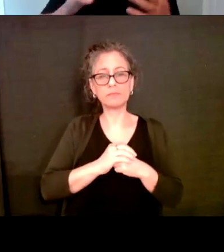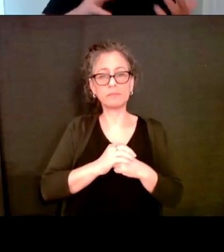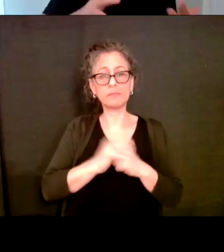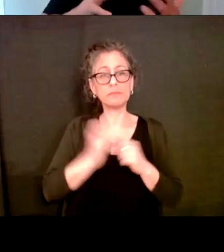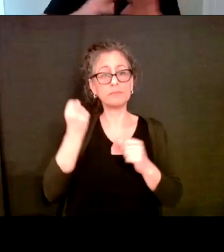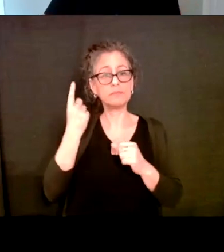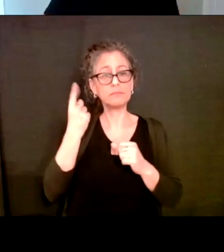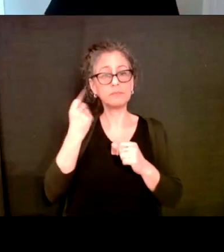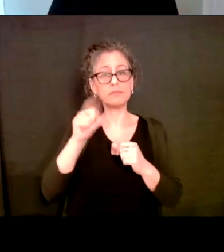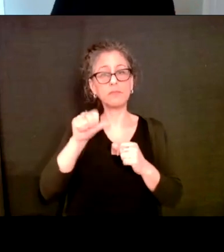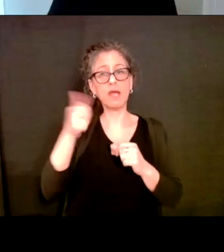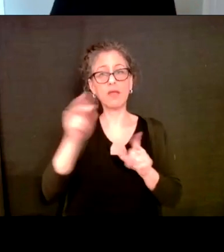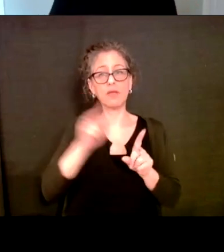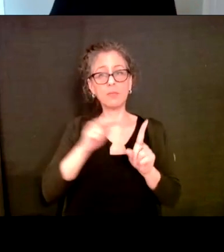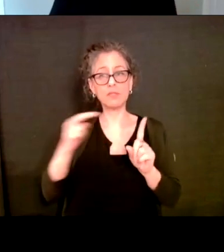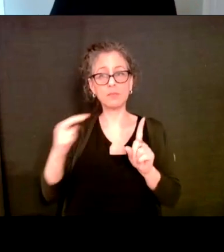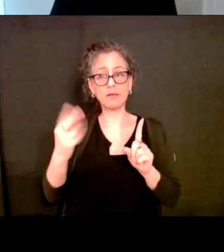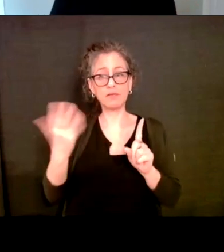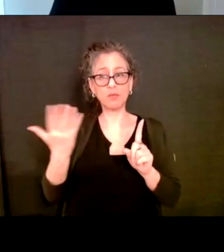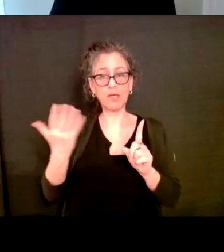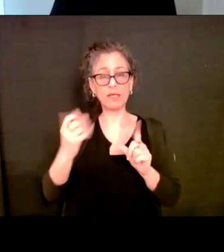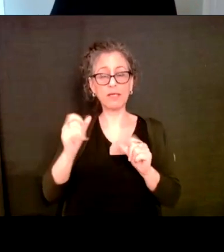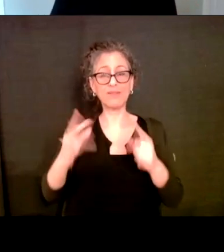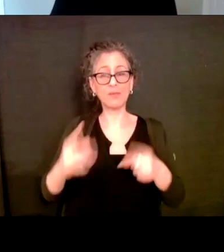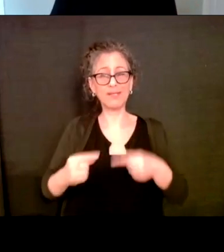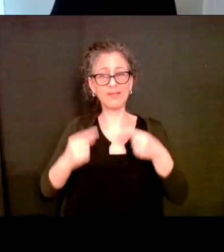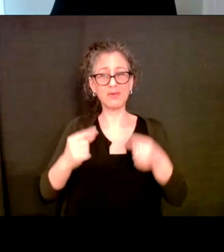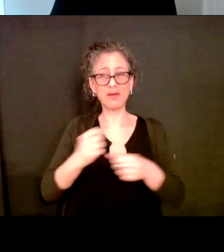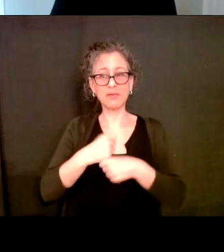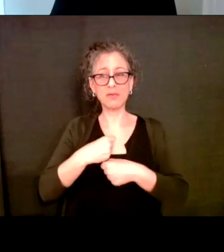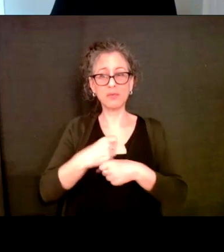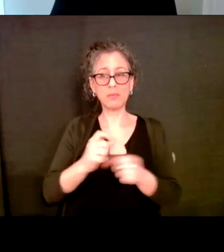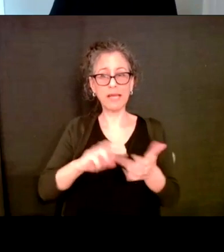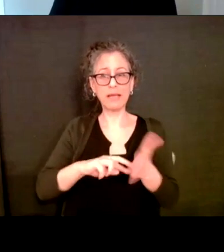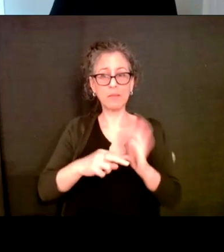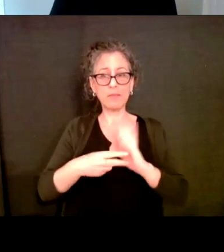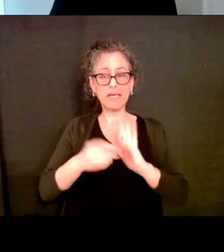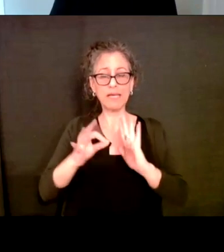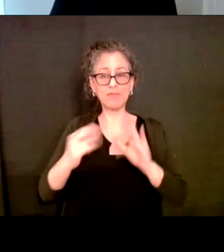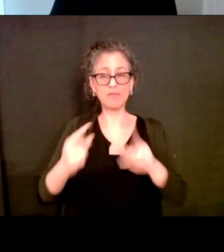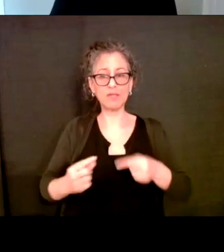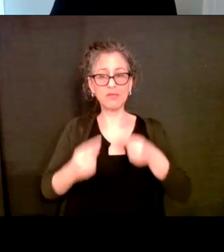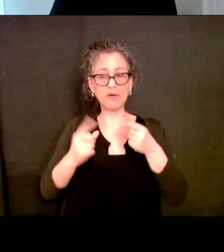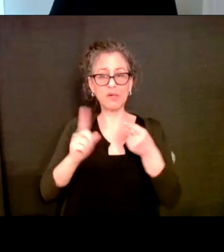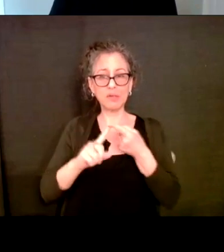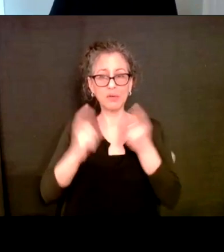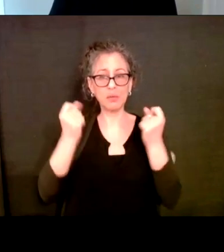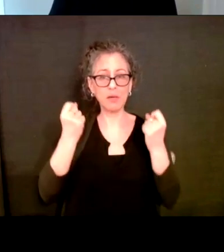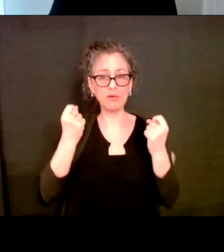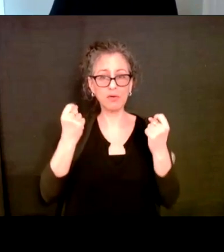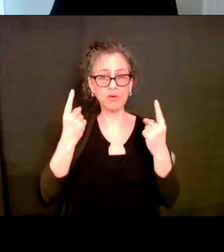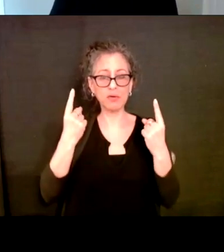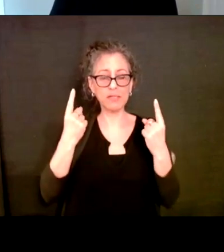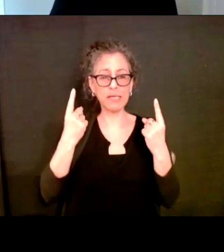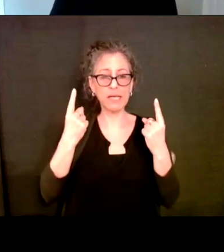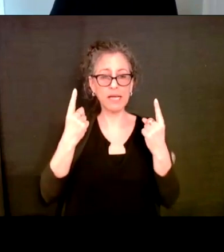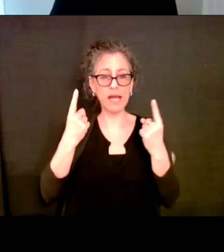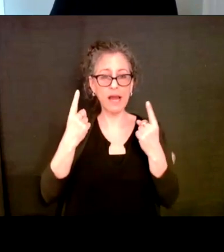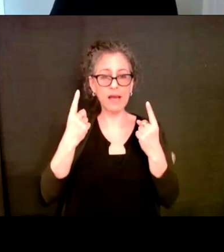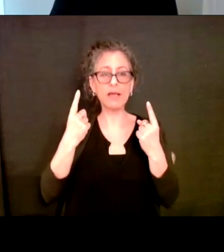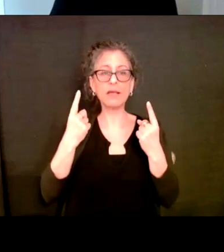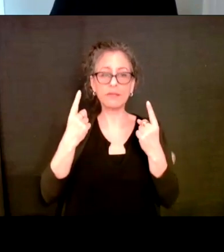However, the other side is if we struggle to make meaning, if we struggle to understand and come to